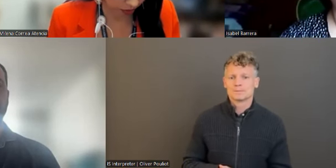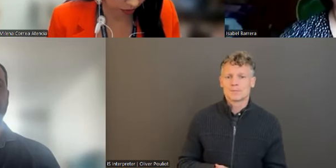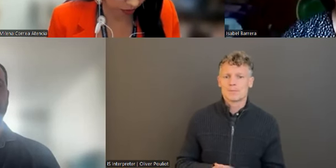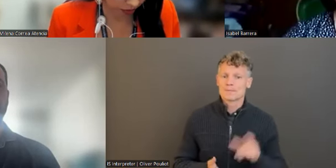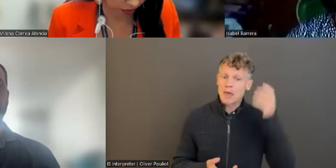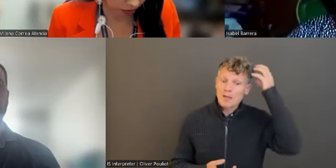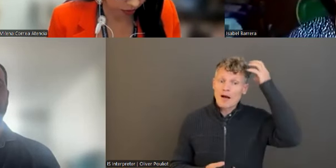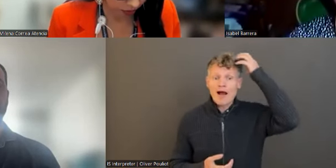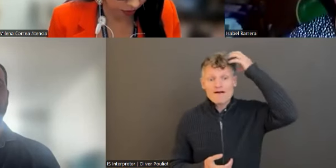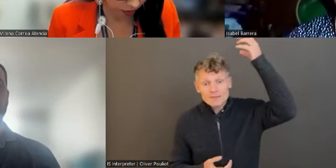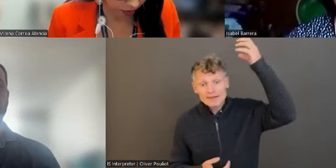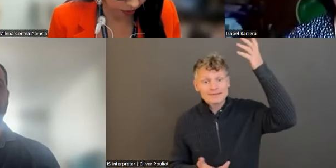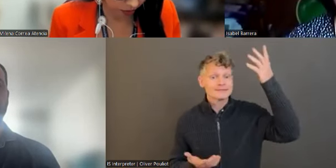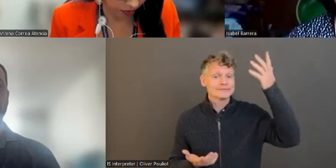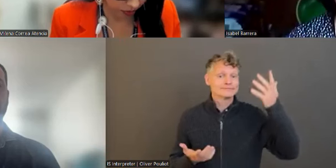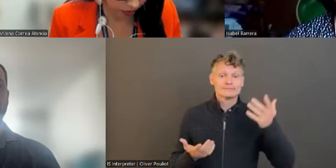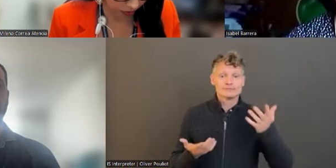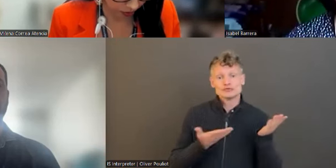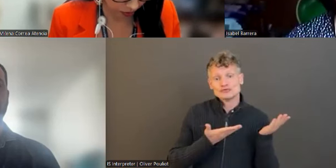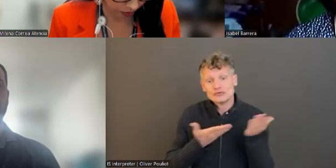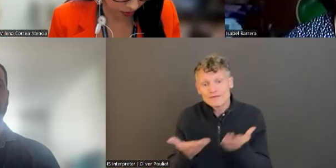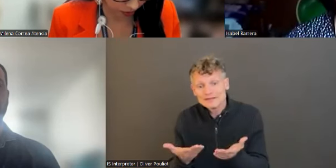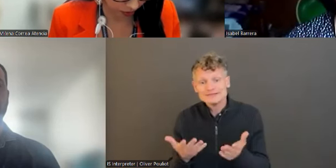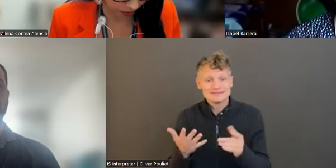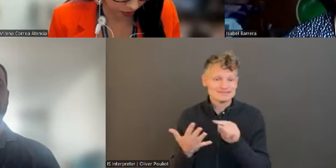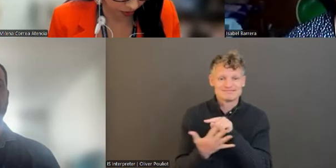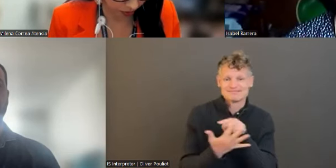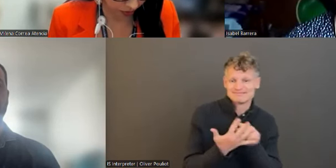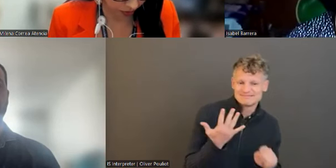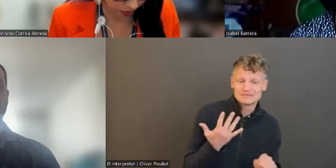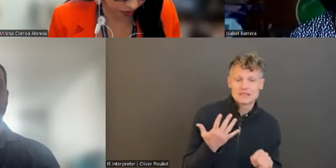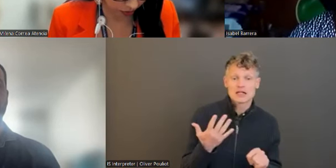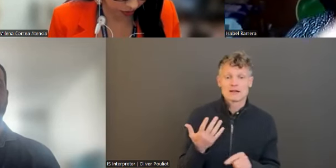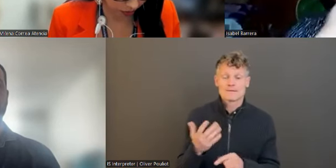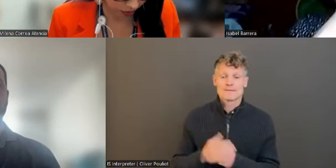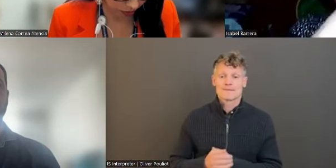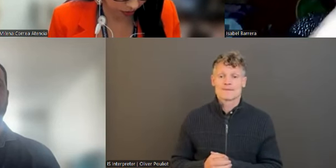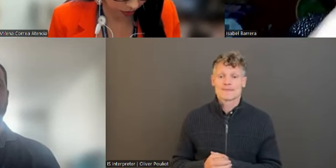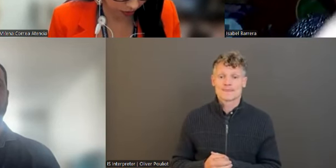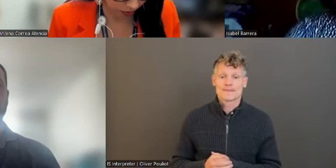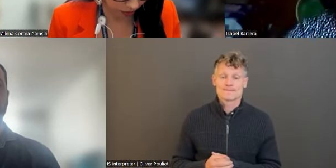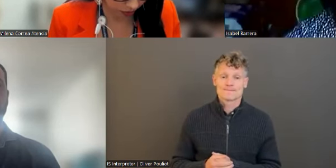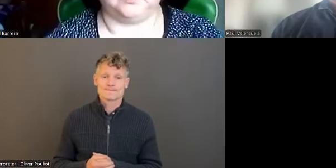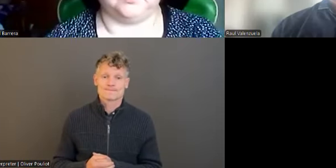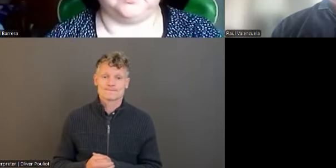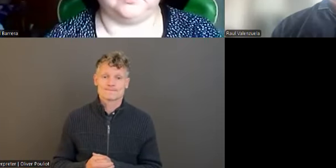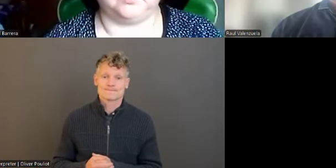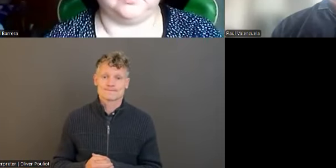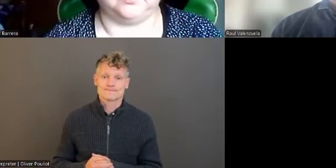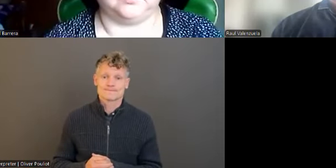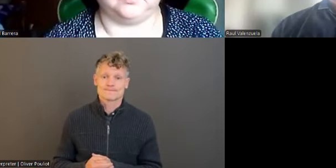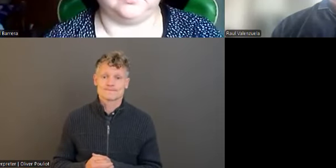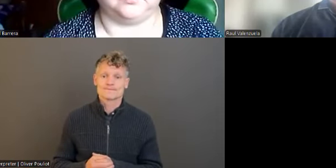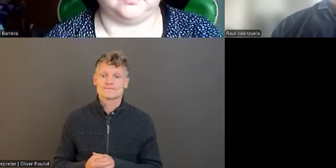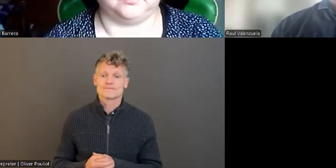purposes of this is to work, focus on intersectoral work. And this is not an issue that occurs outside of the health